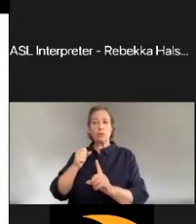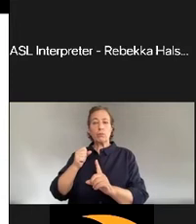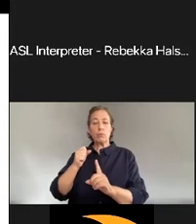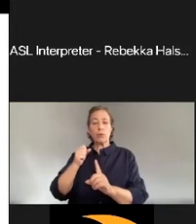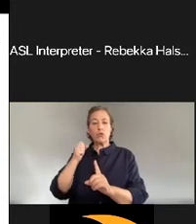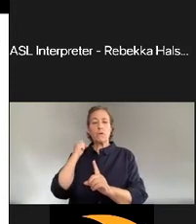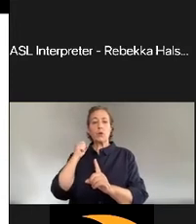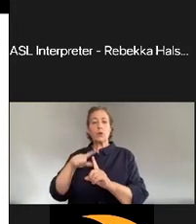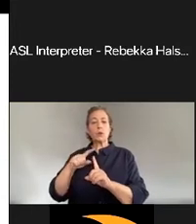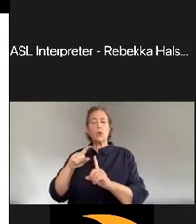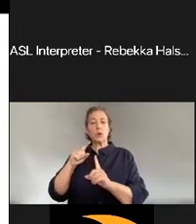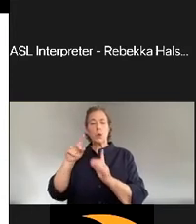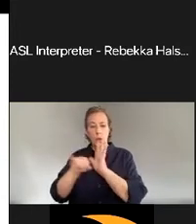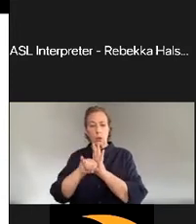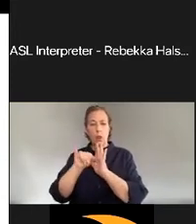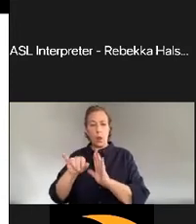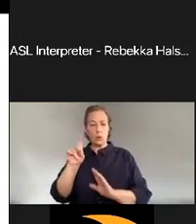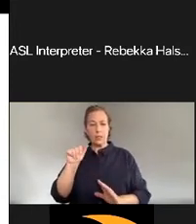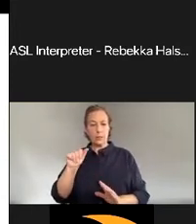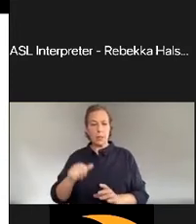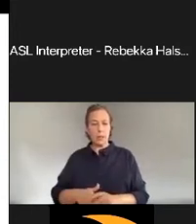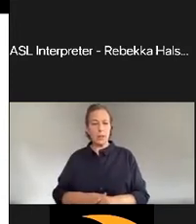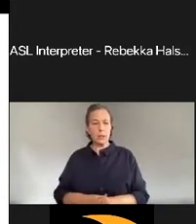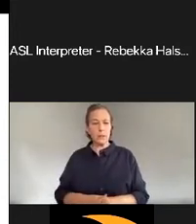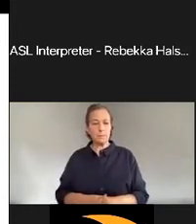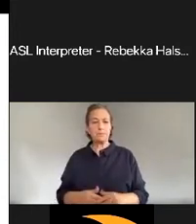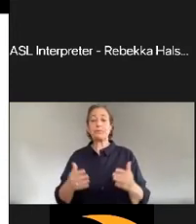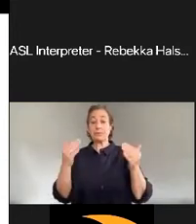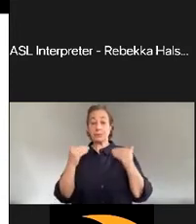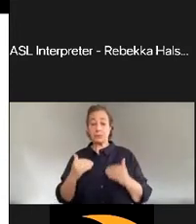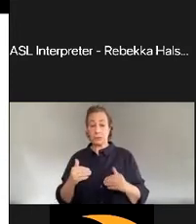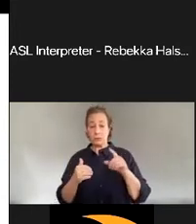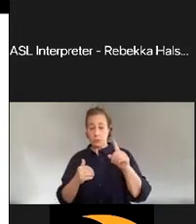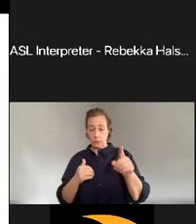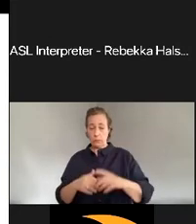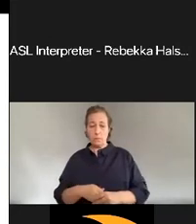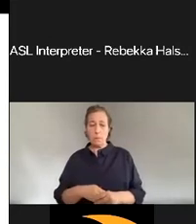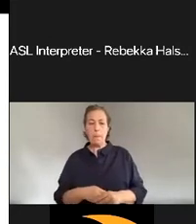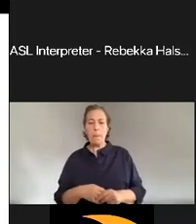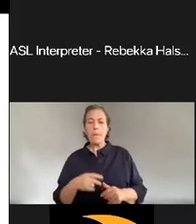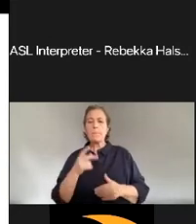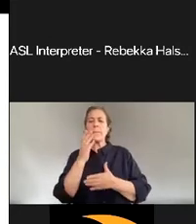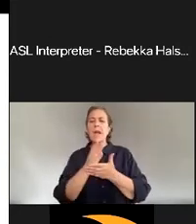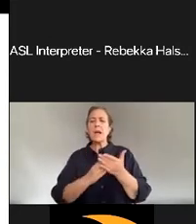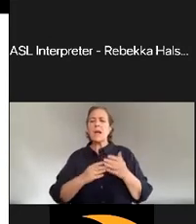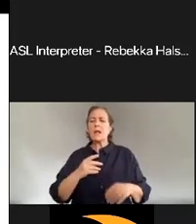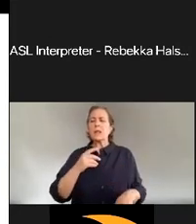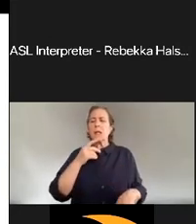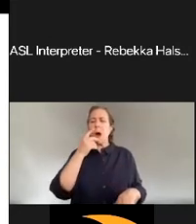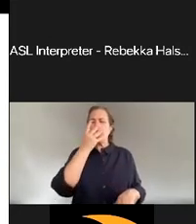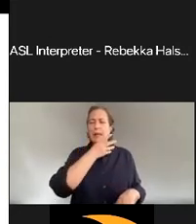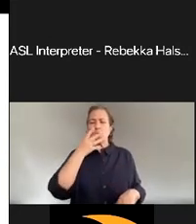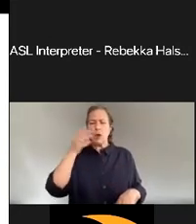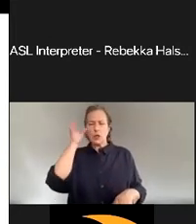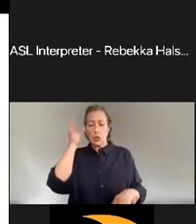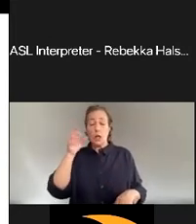One area that I think you might be likely to see some immigration concepts in play is DACA,